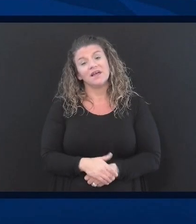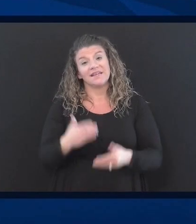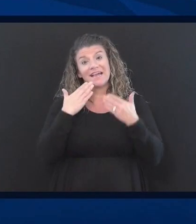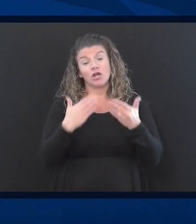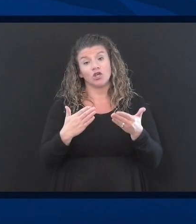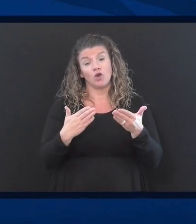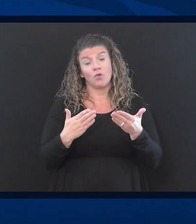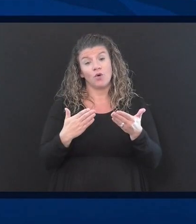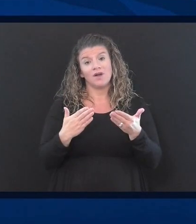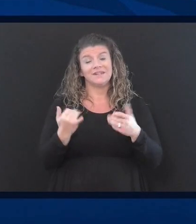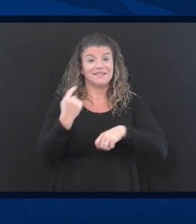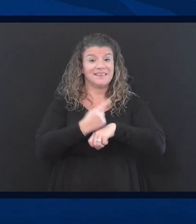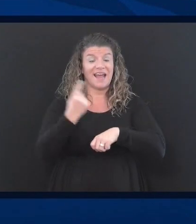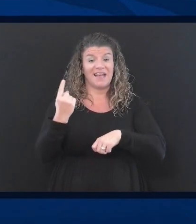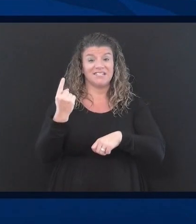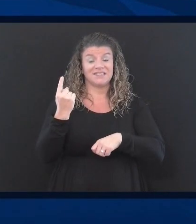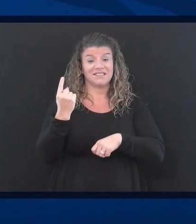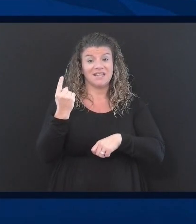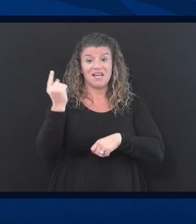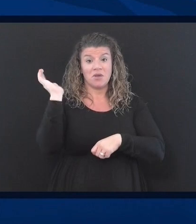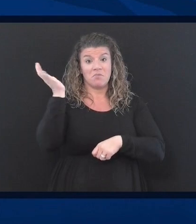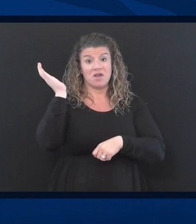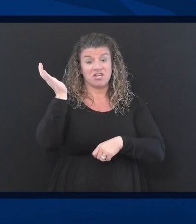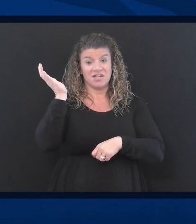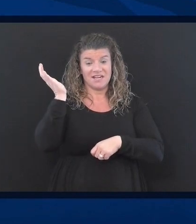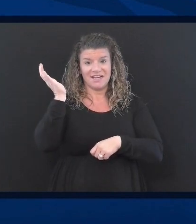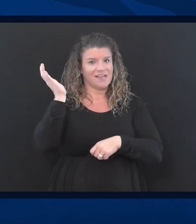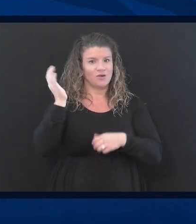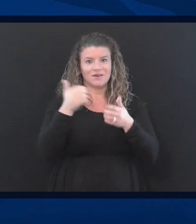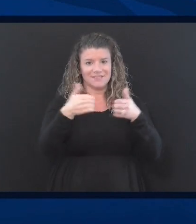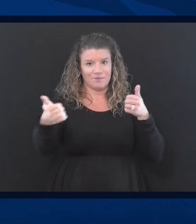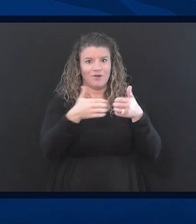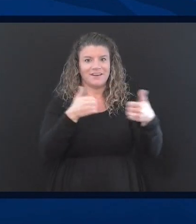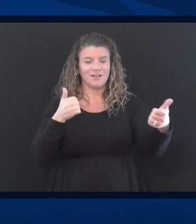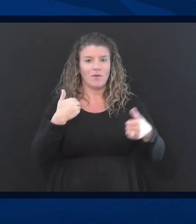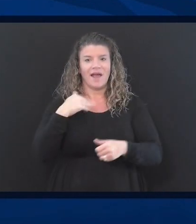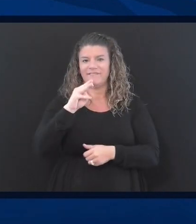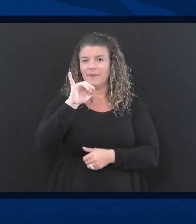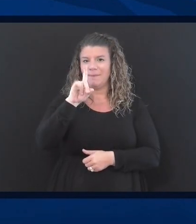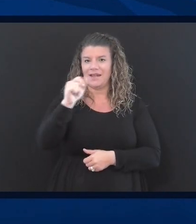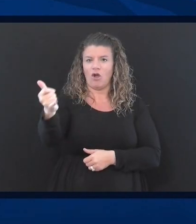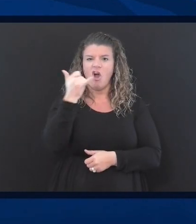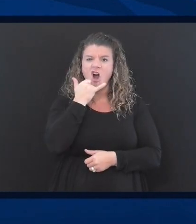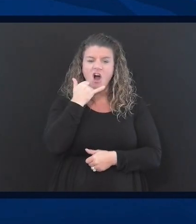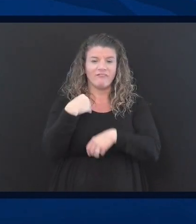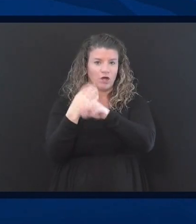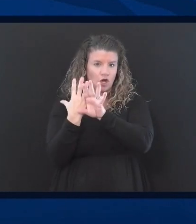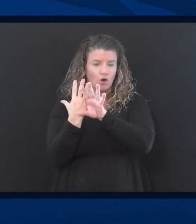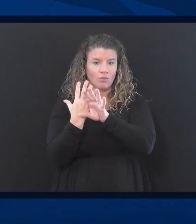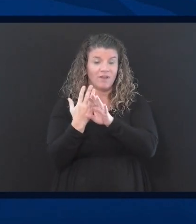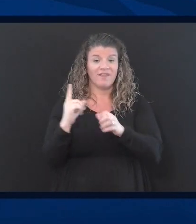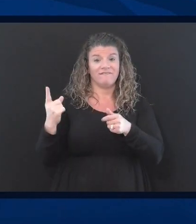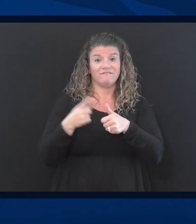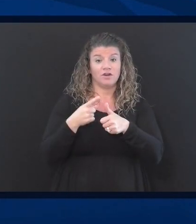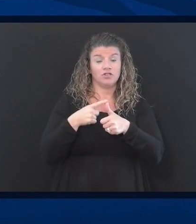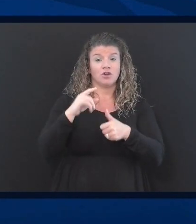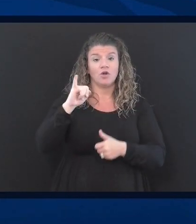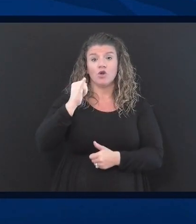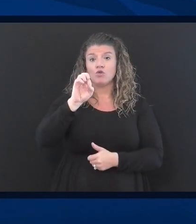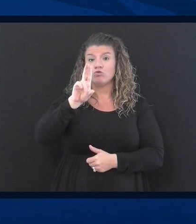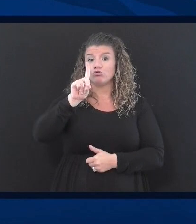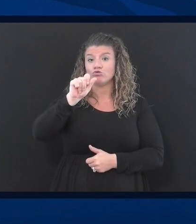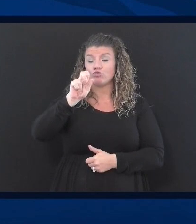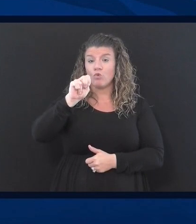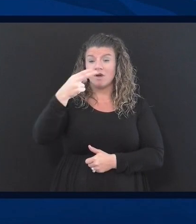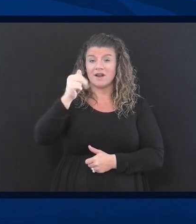holding today's briefing with media members joining us virtually to practice good social distancing. The first questioner we have today is Jordan Hatfield with